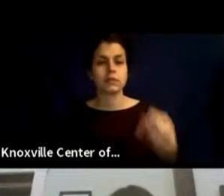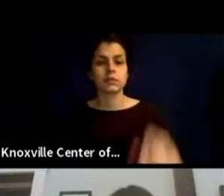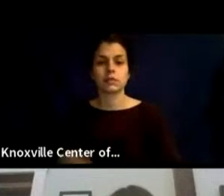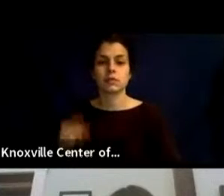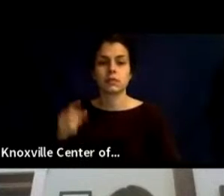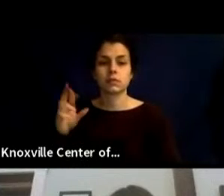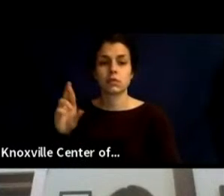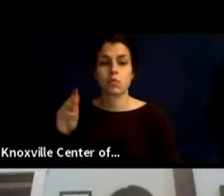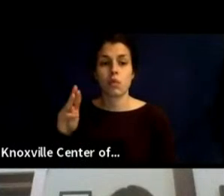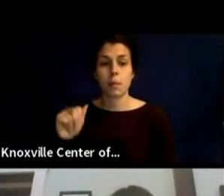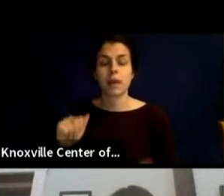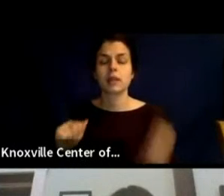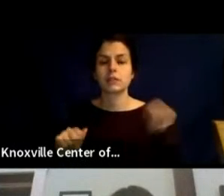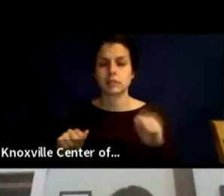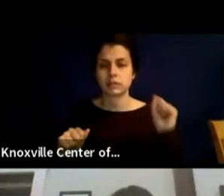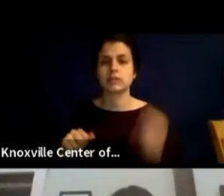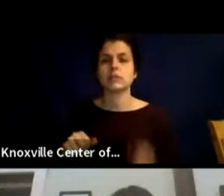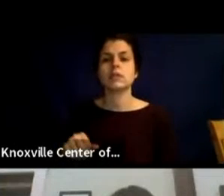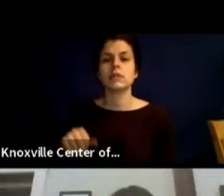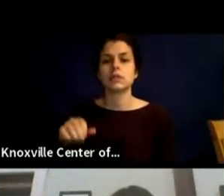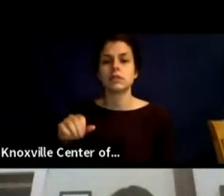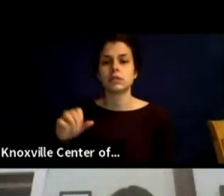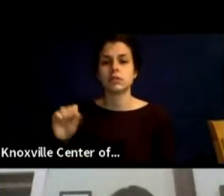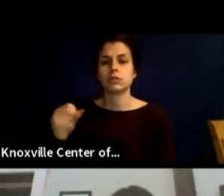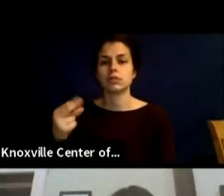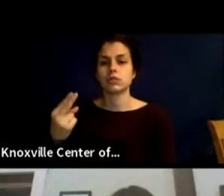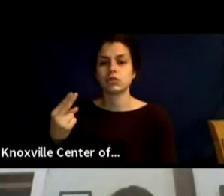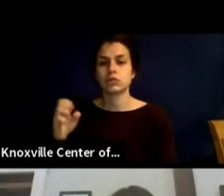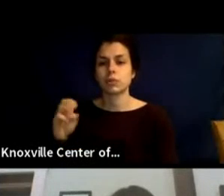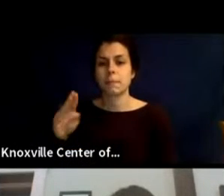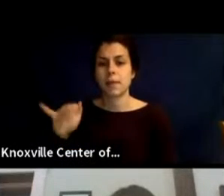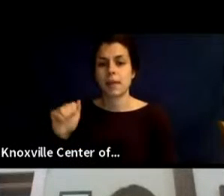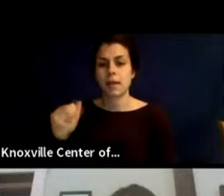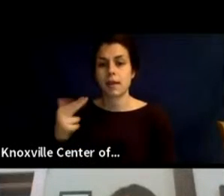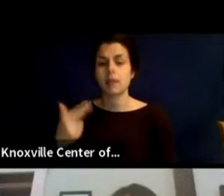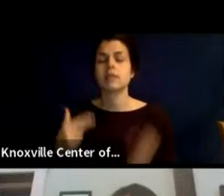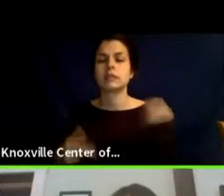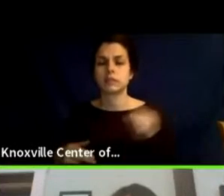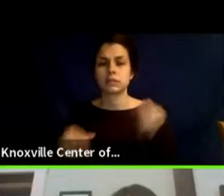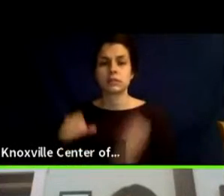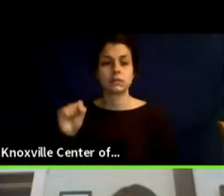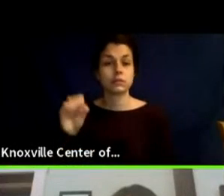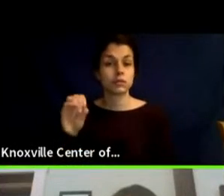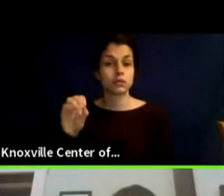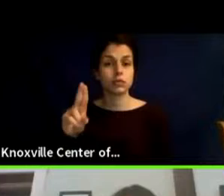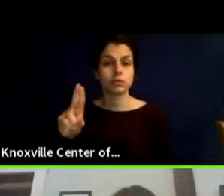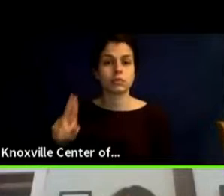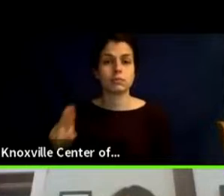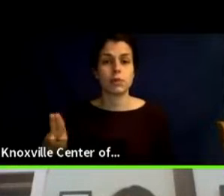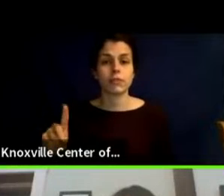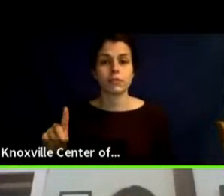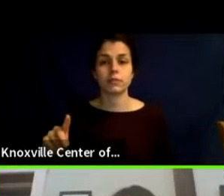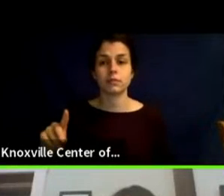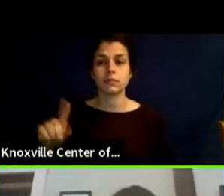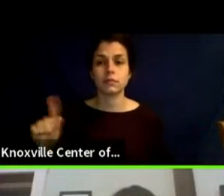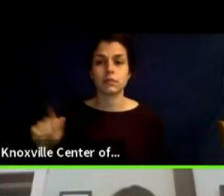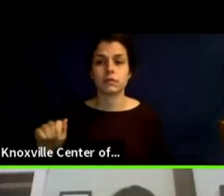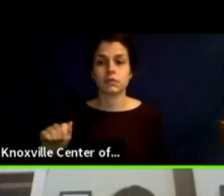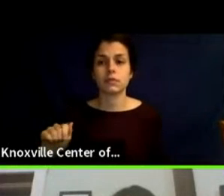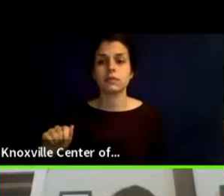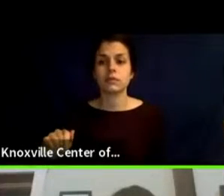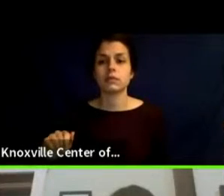Yes. Dr. Shamia, Yes. Dr. Souza, Yes. Ms. Wagner,